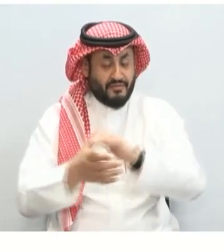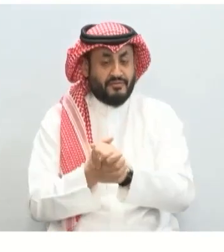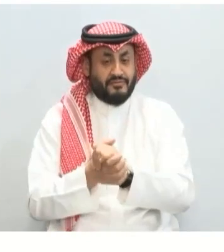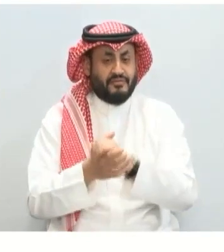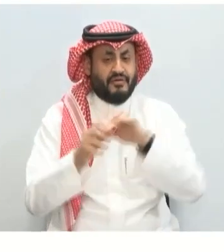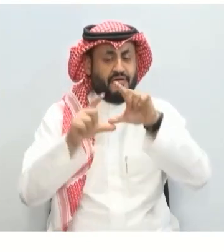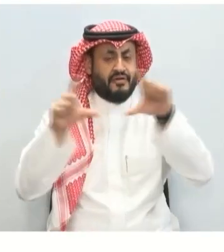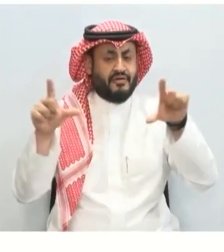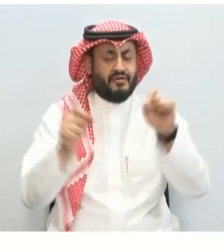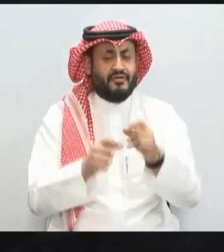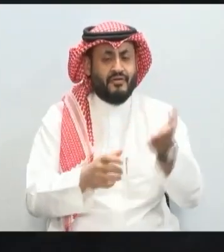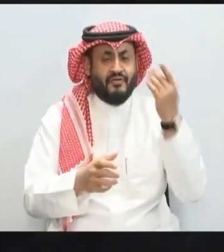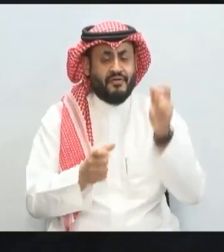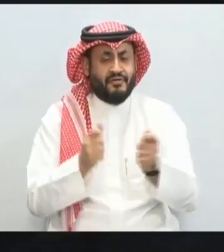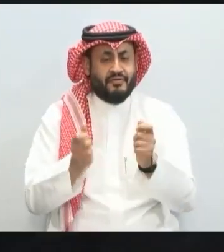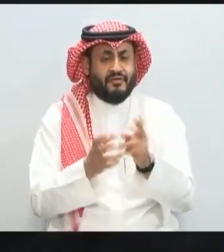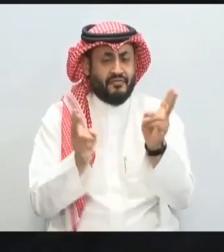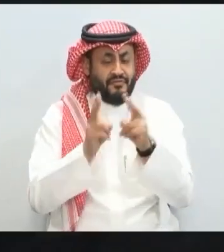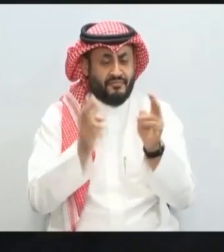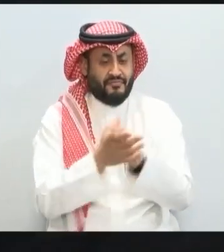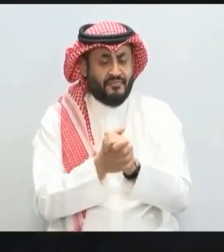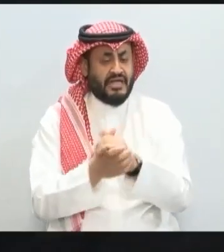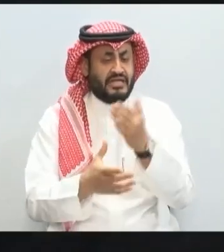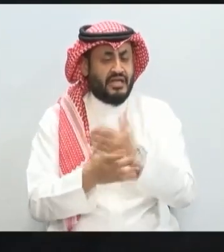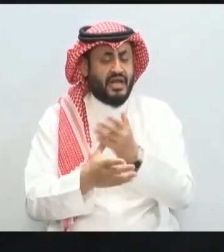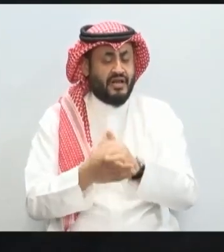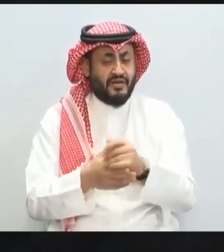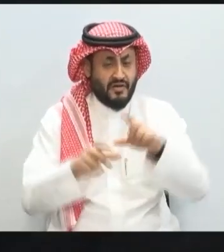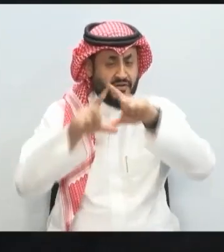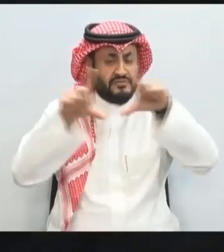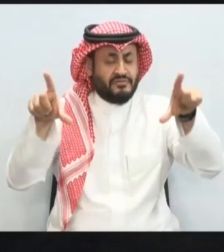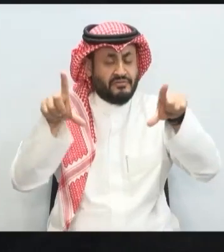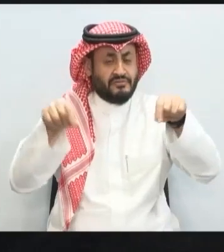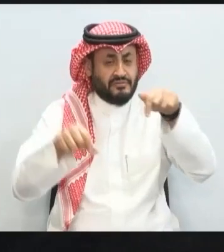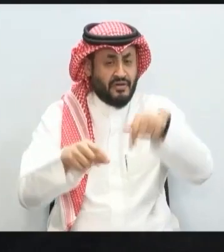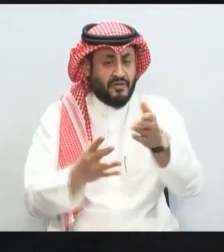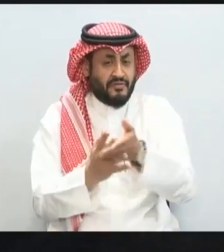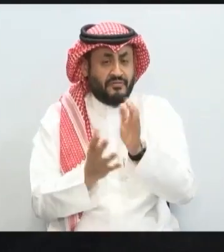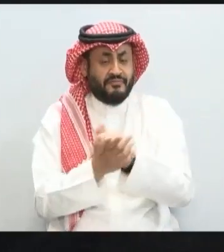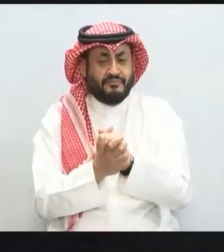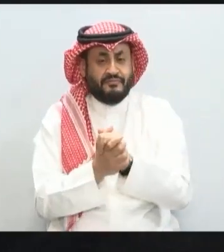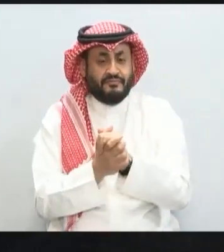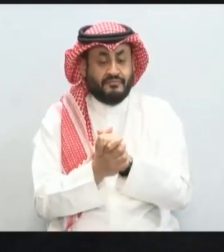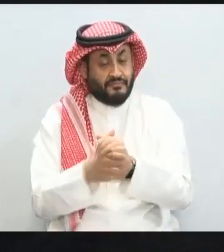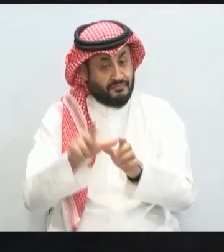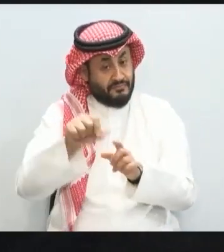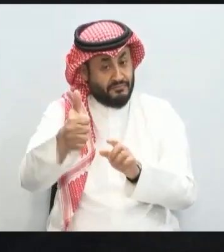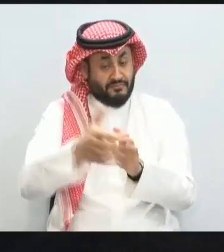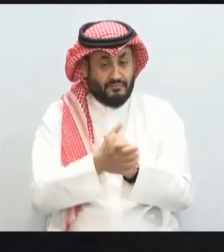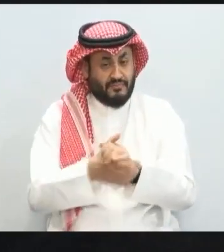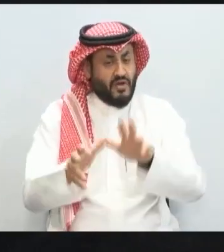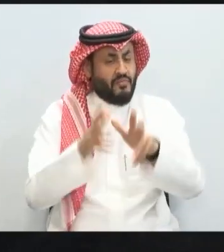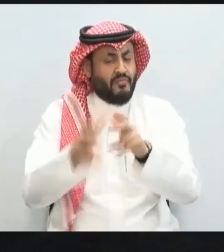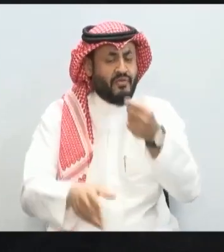the vocabulary that will be used in the conversation because of the theme of this unit, if you remember it. Yes, very good. It's